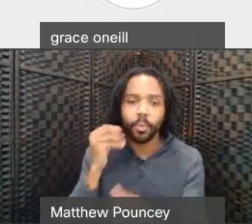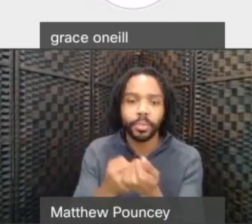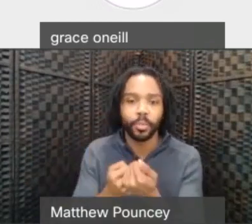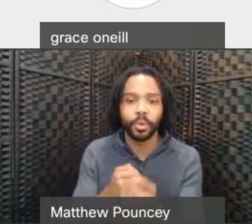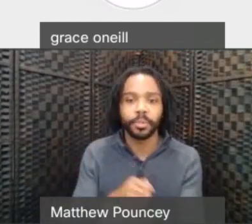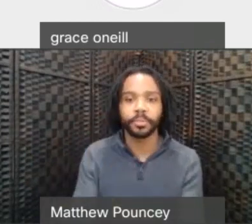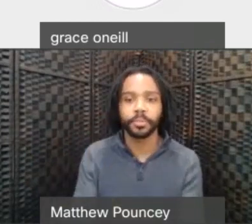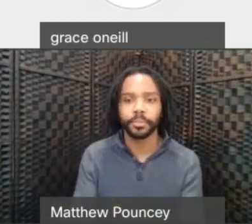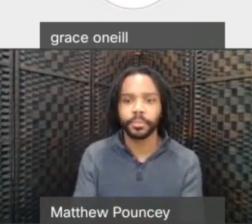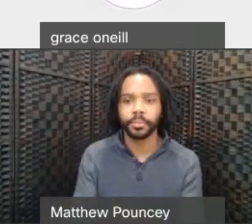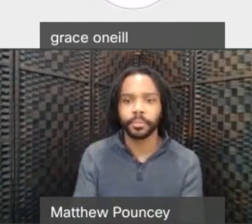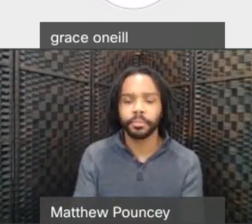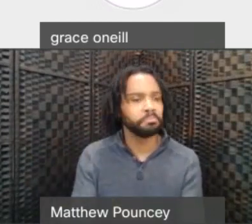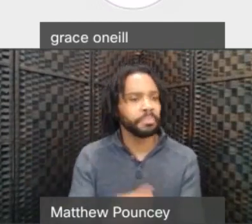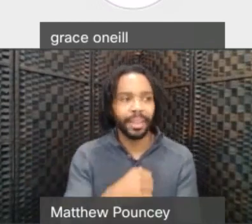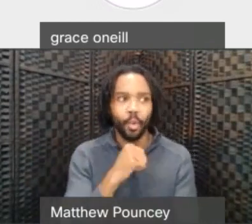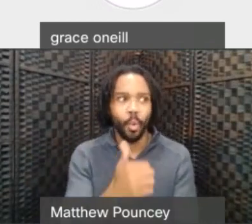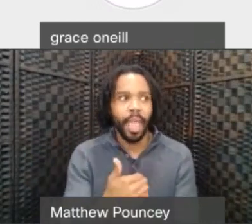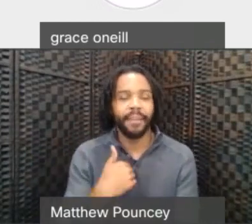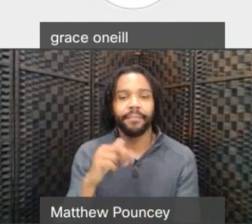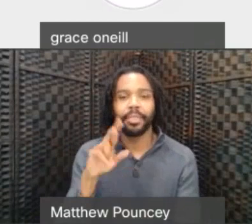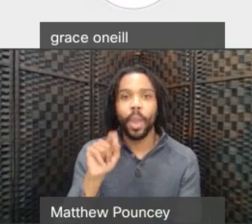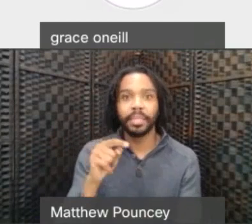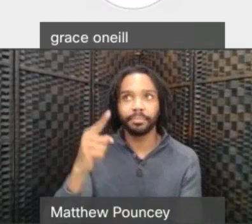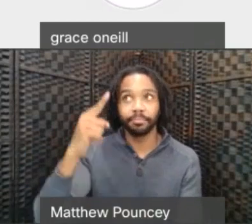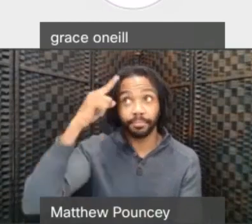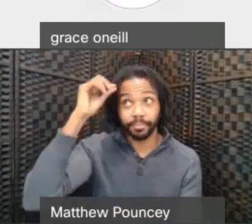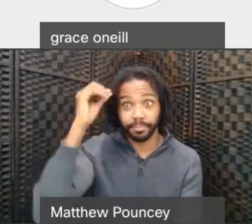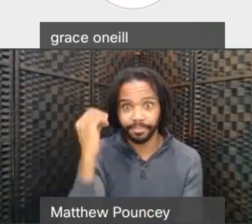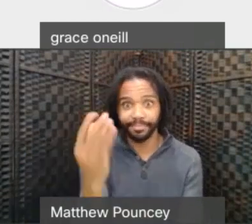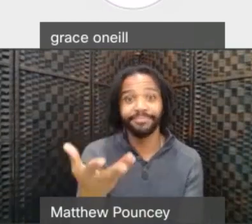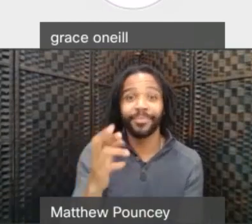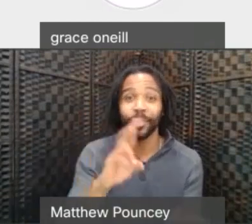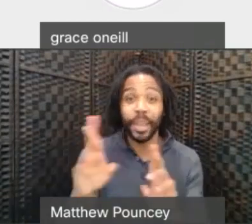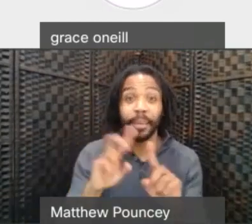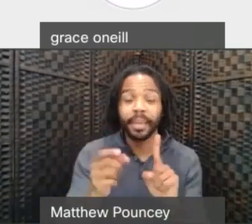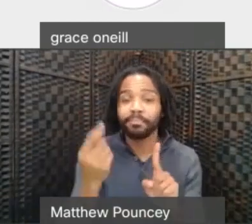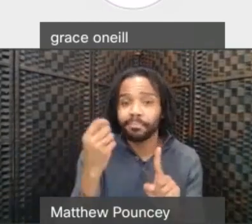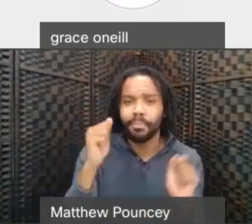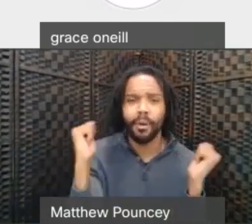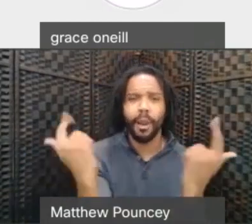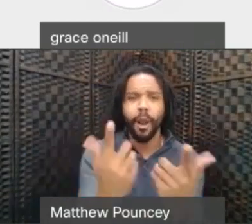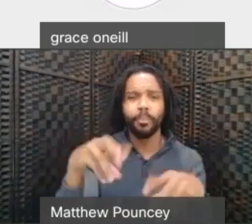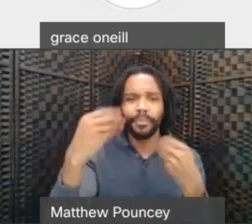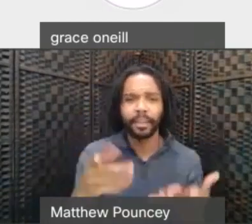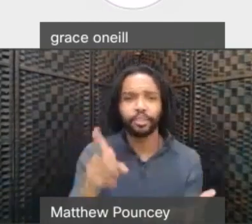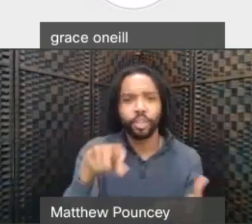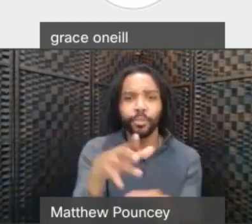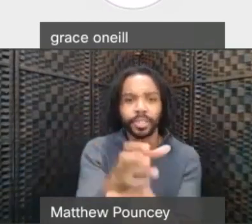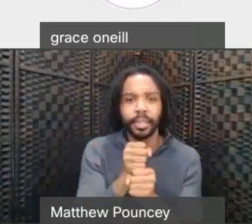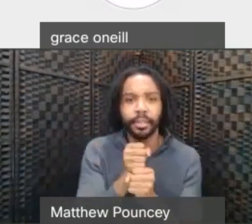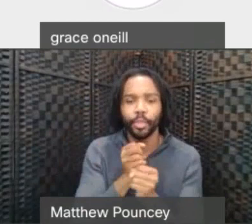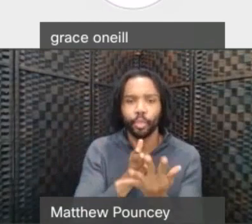I'm sorry that I don't have the rates off the top of my head, but all providers should have received through our